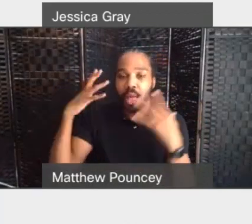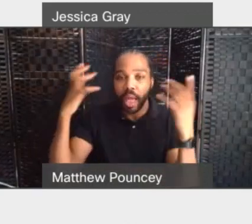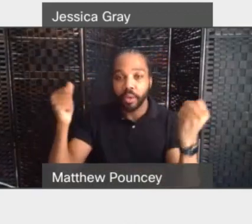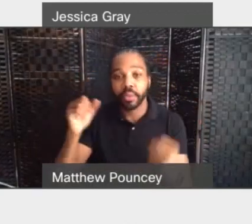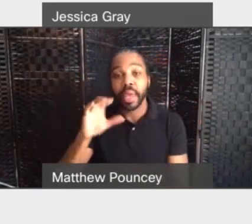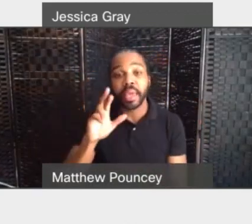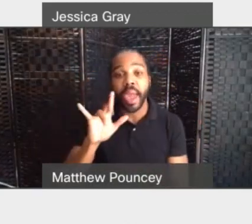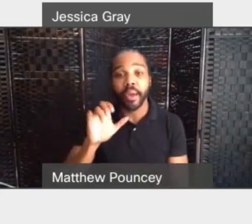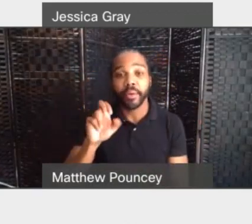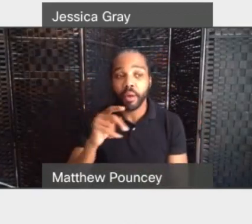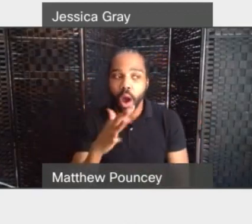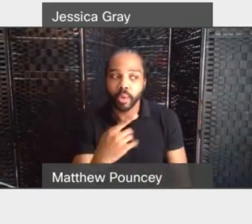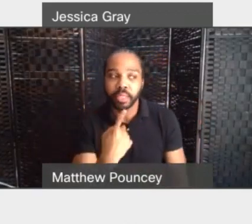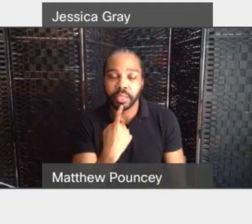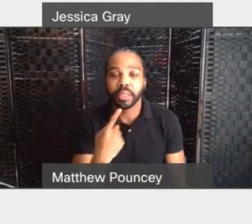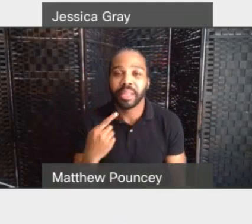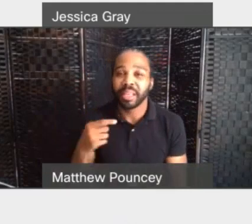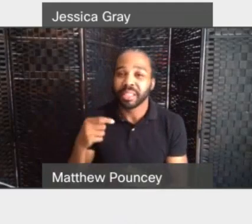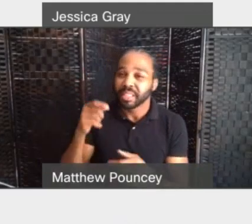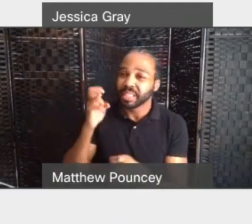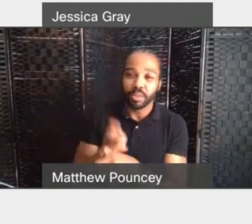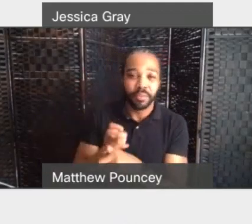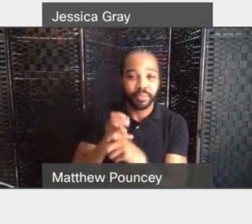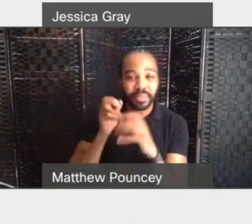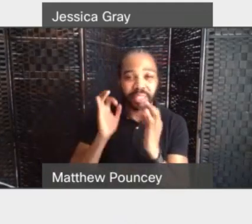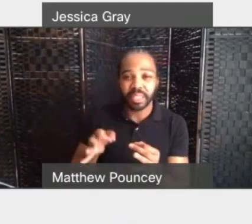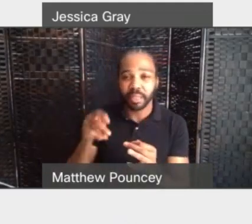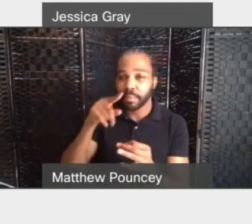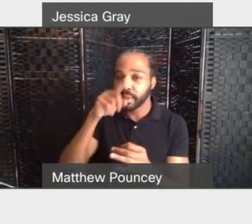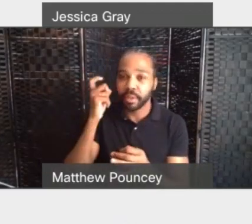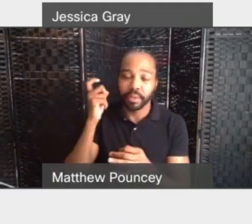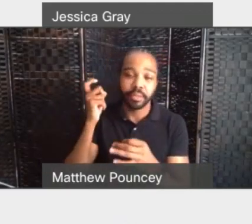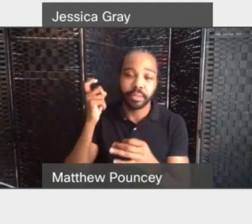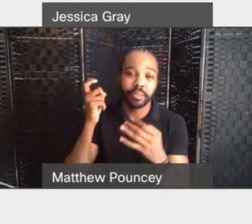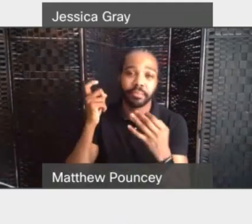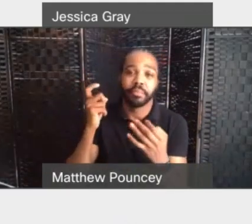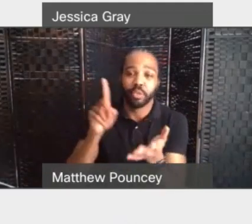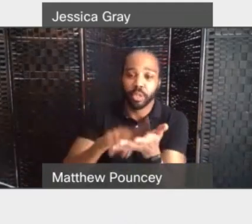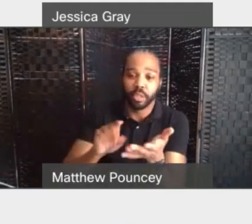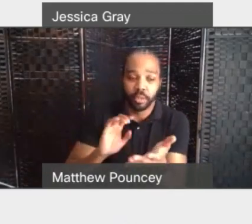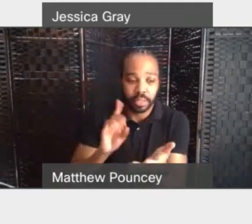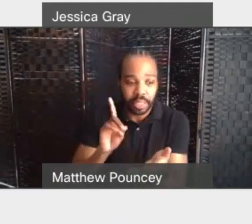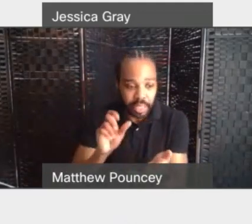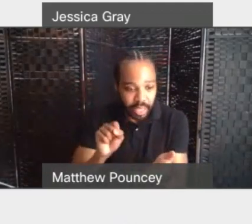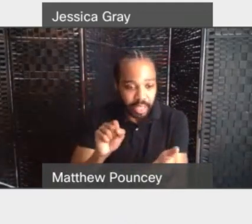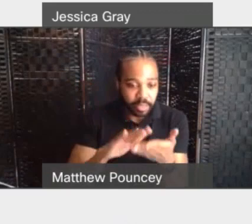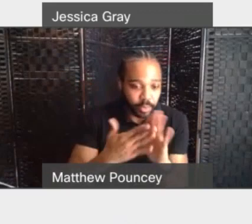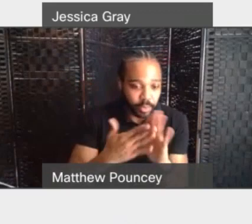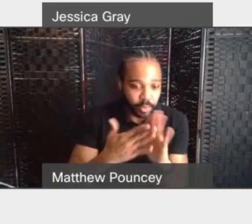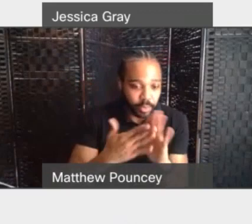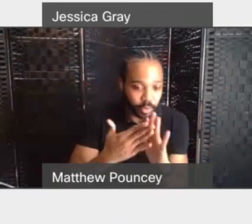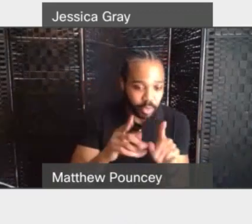saying, these are really difficult decisions to make because they're looking at our population, but they're looking across the city at